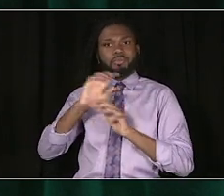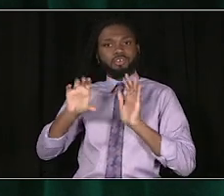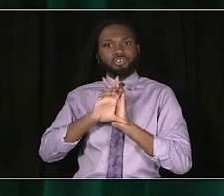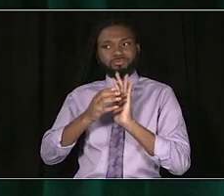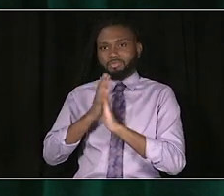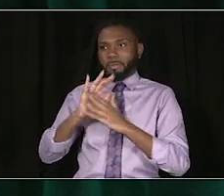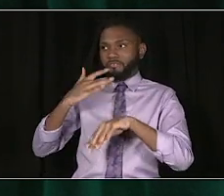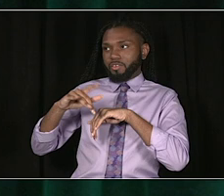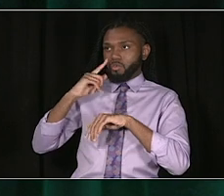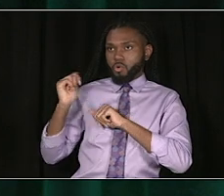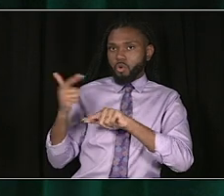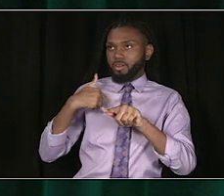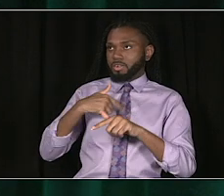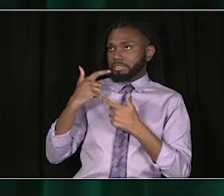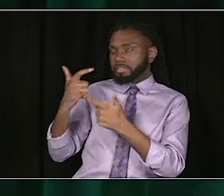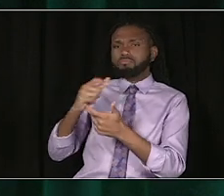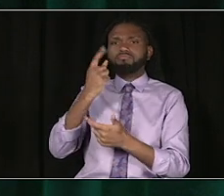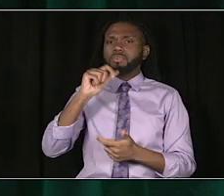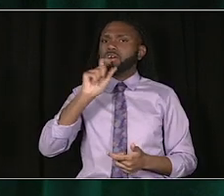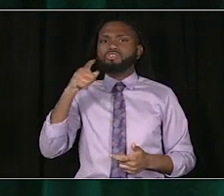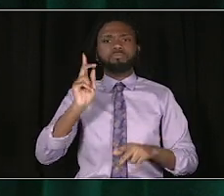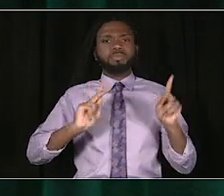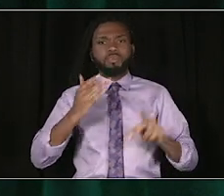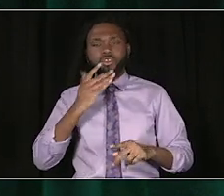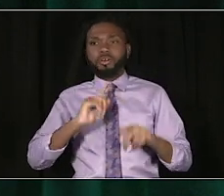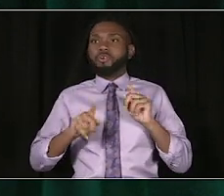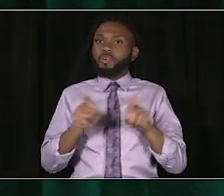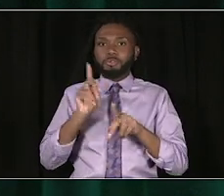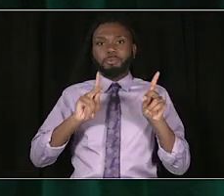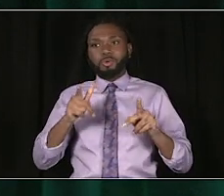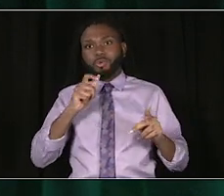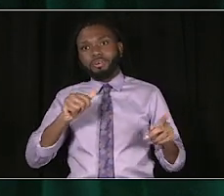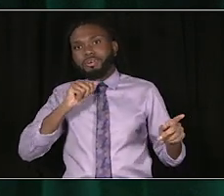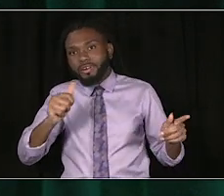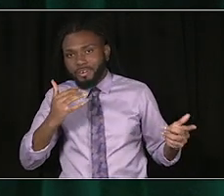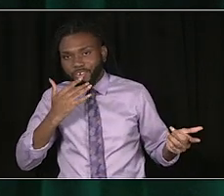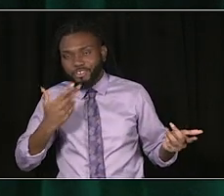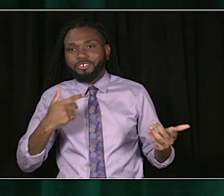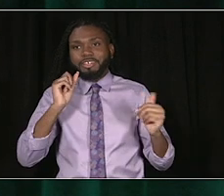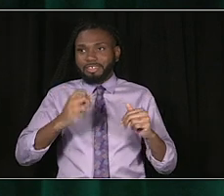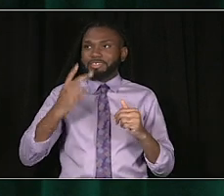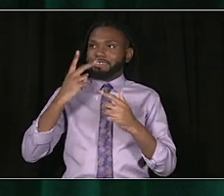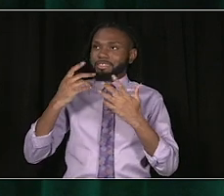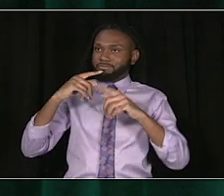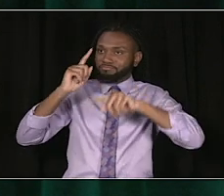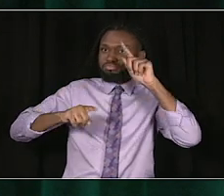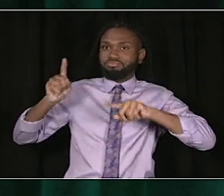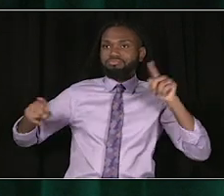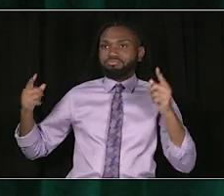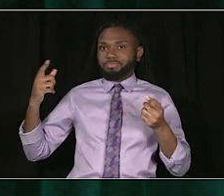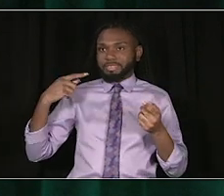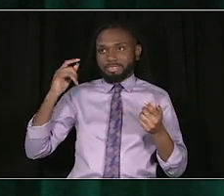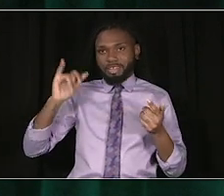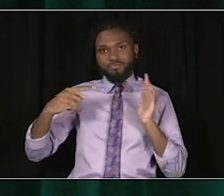for all of us to see, and not just people of color, but people who are not of color to see the complexity that is